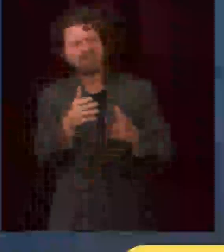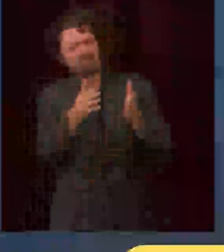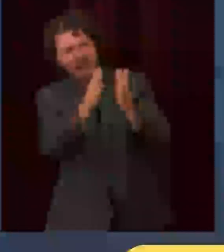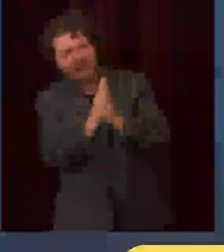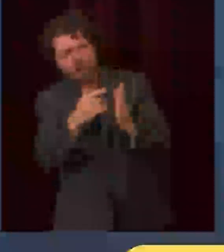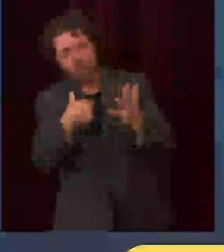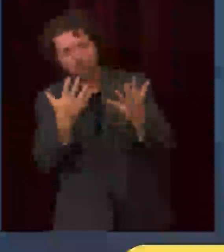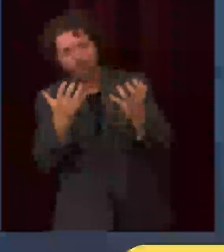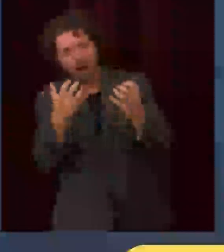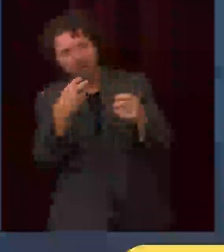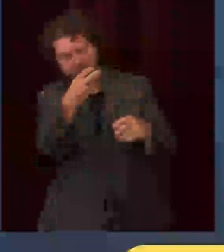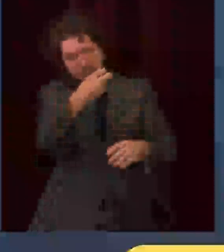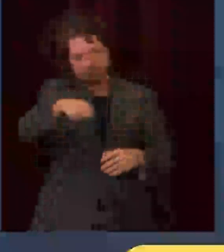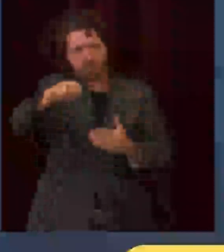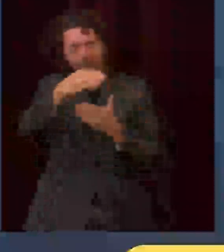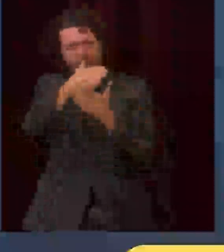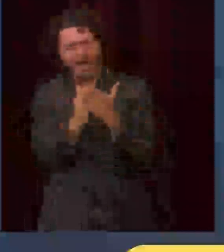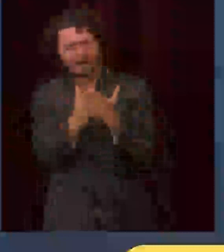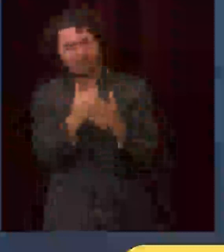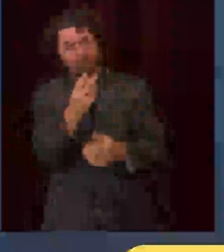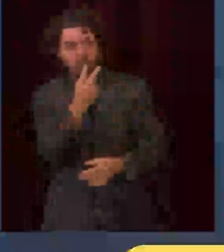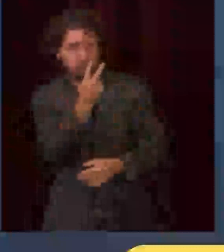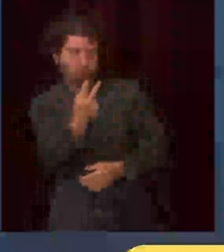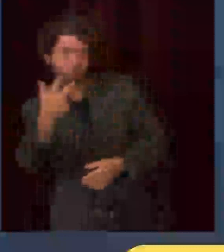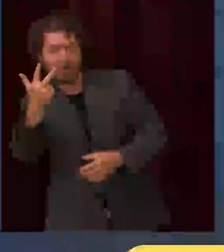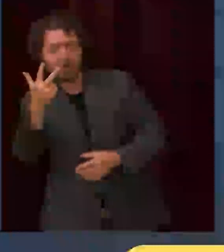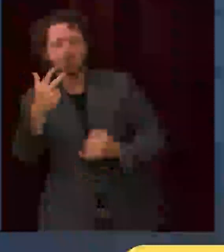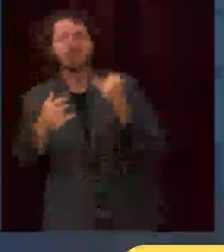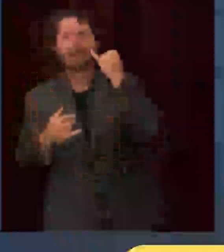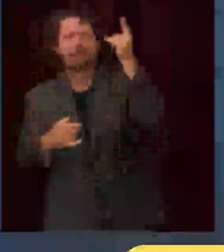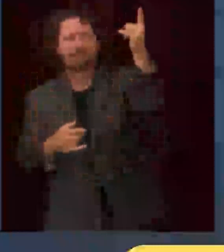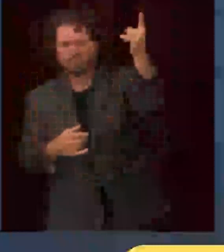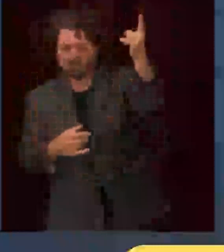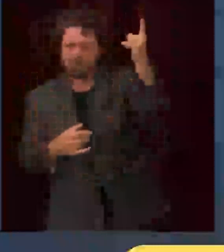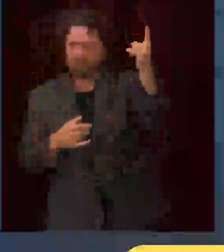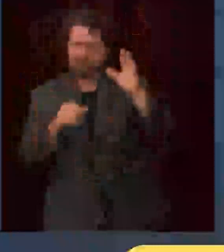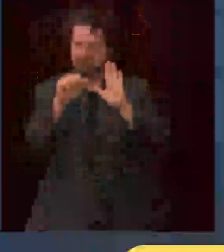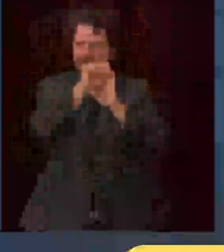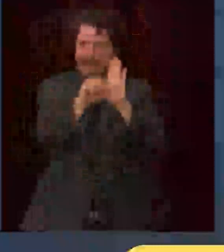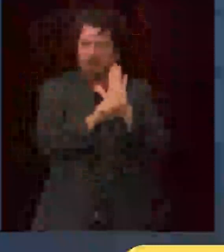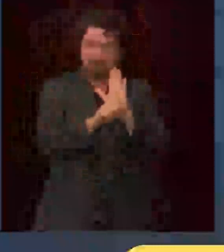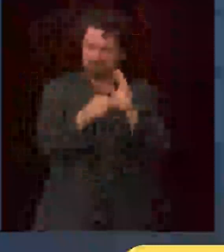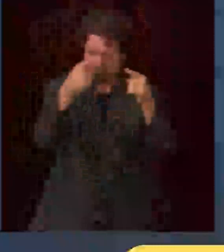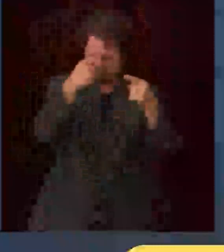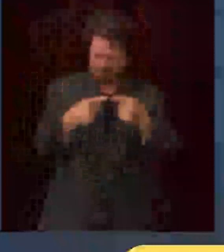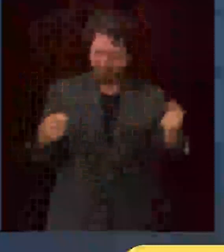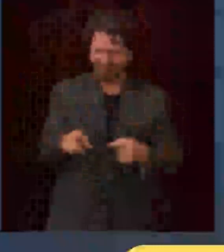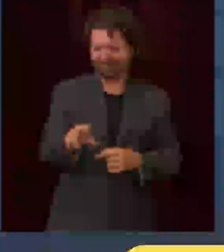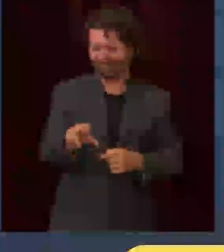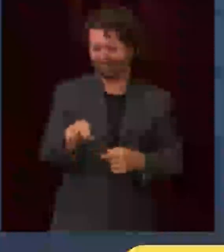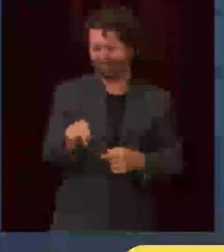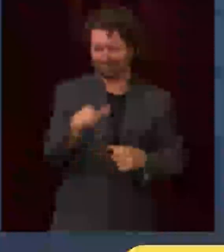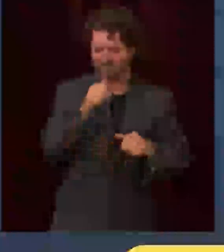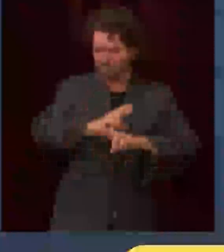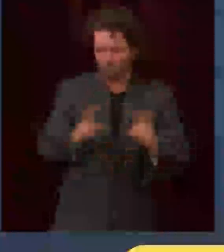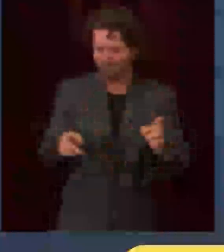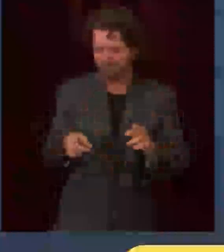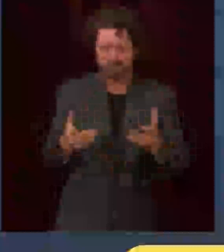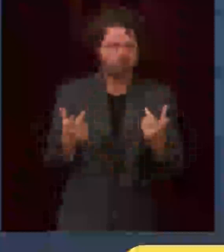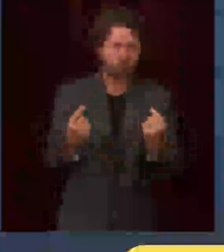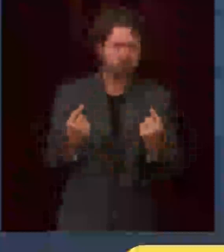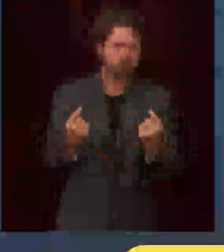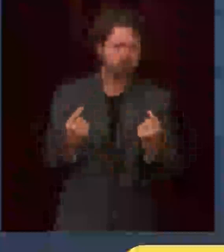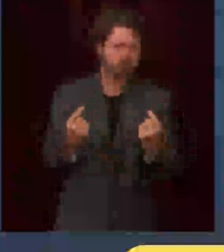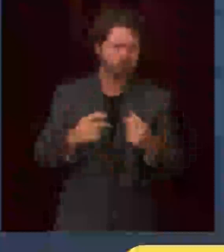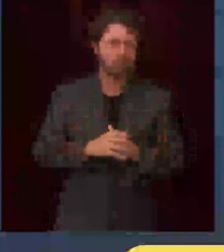require retailers to eject someone, but it does require them to encourage people through use of this sign. And we think